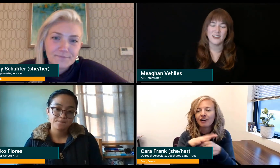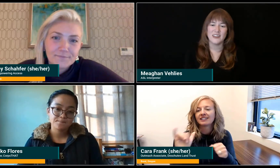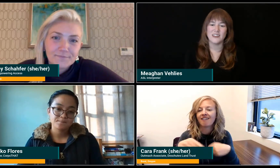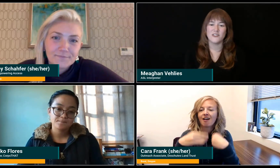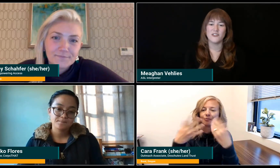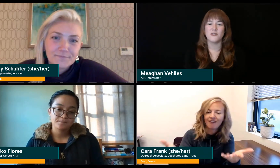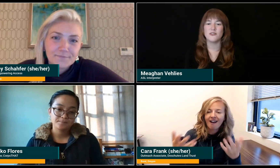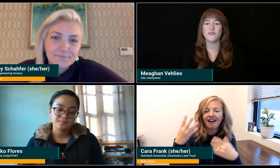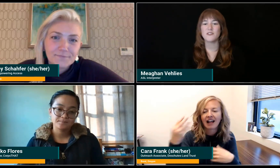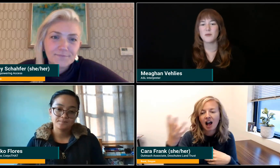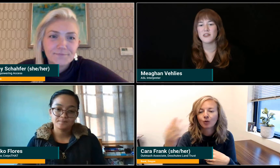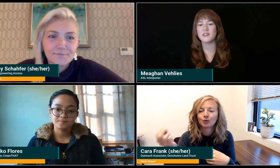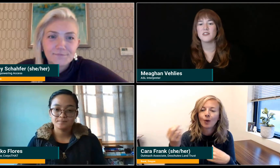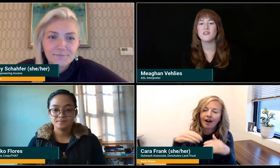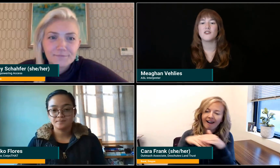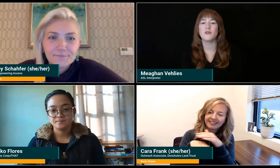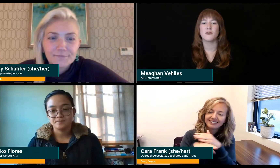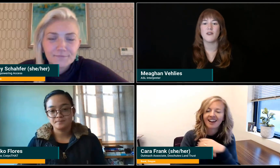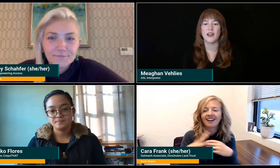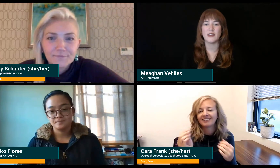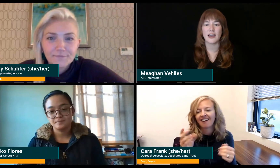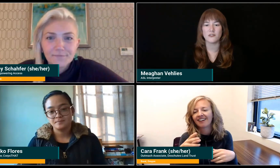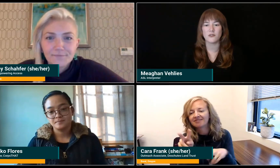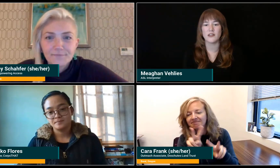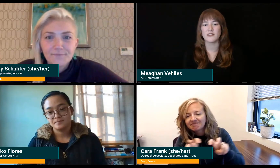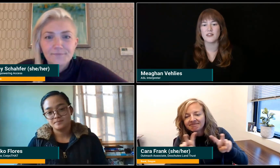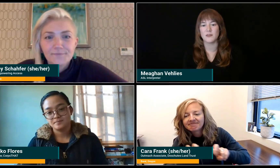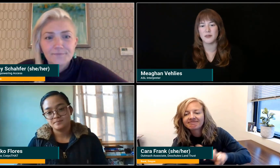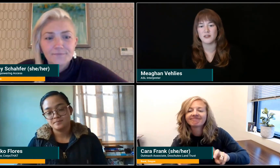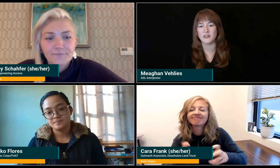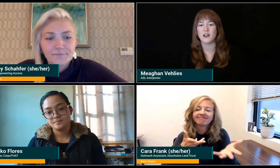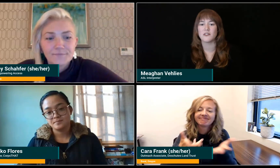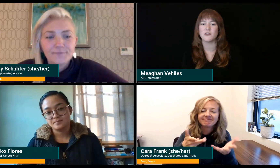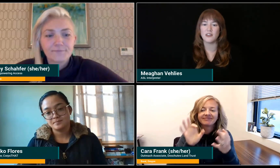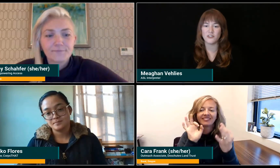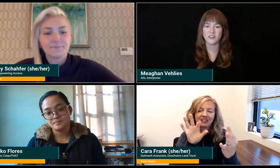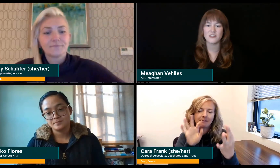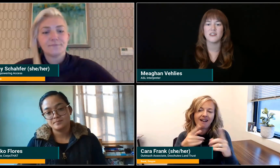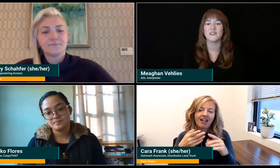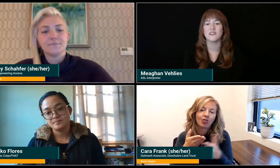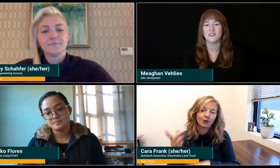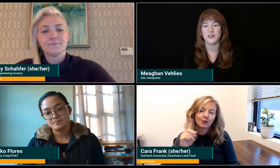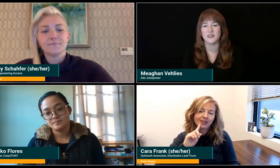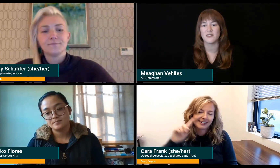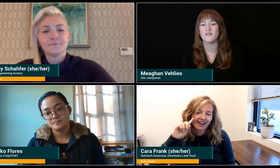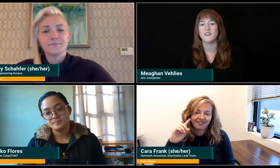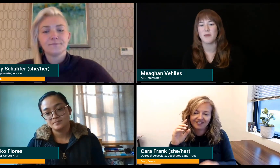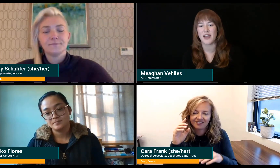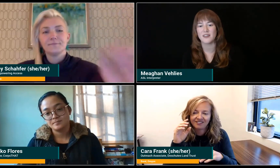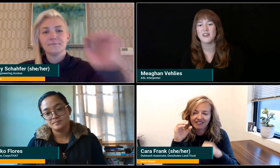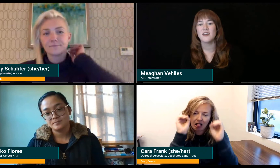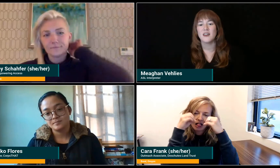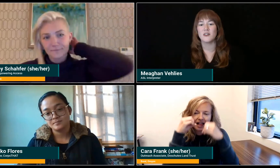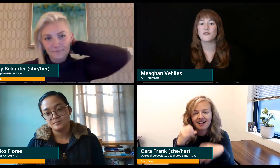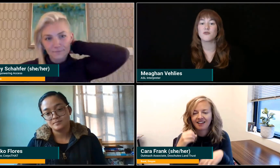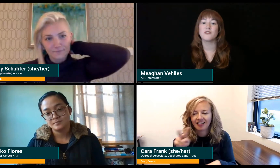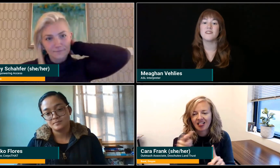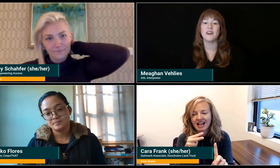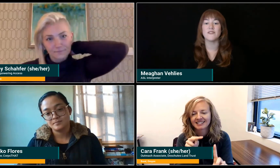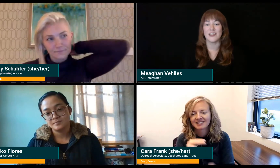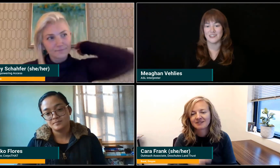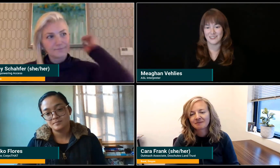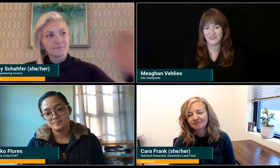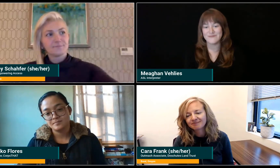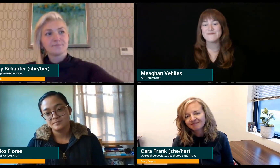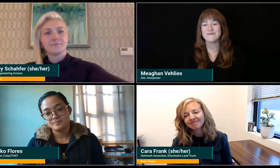out into different spaces to provide outdoor accessibility consultation and assessment and feedback through the